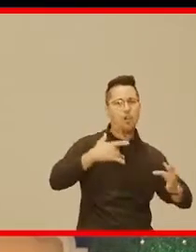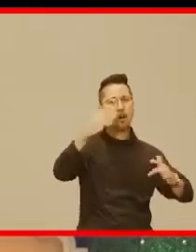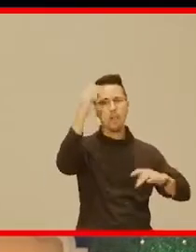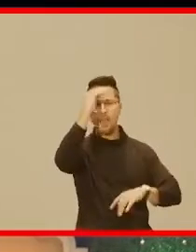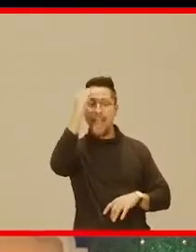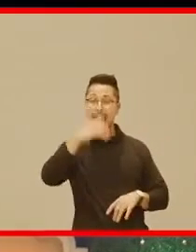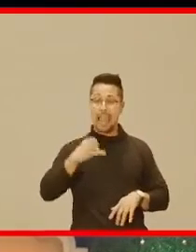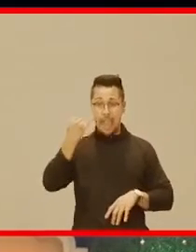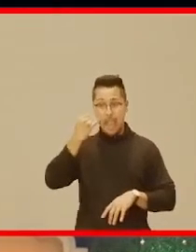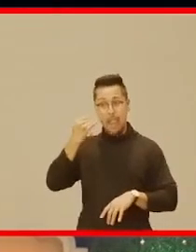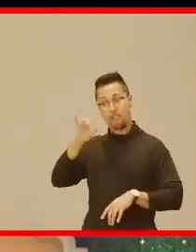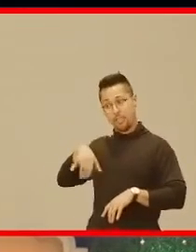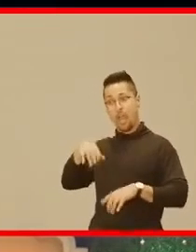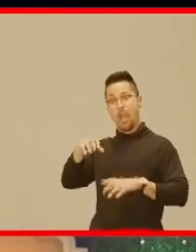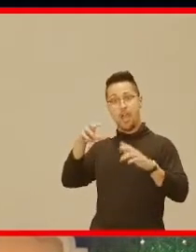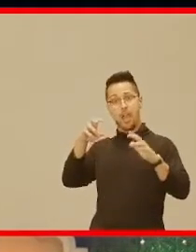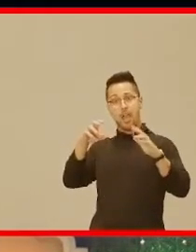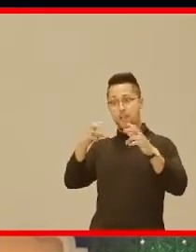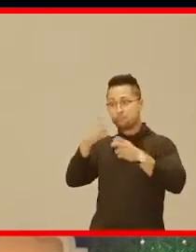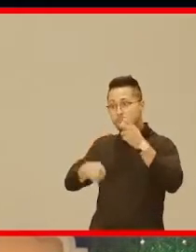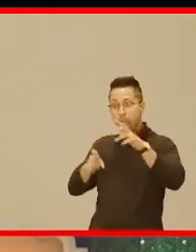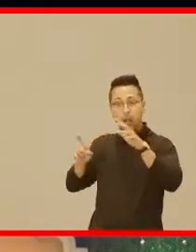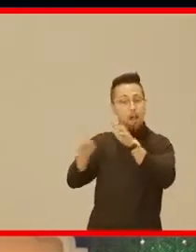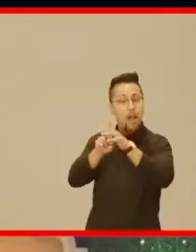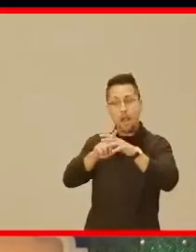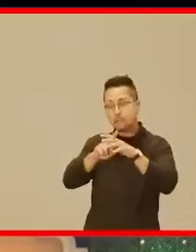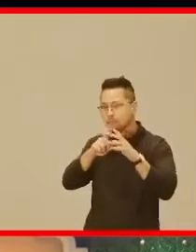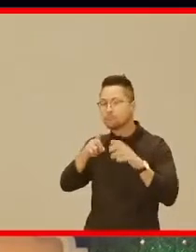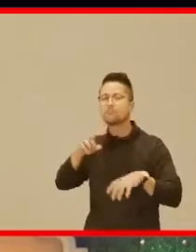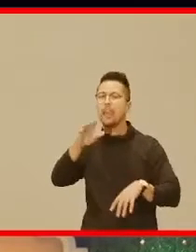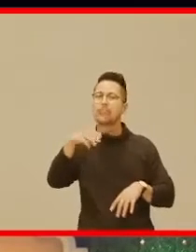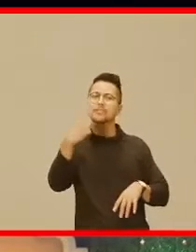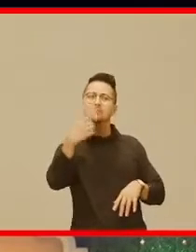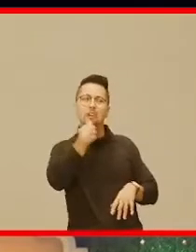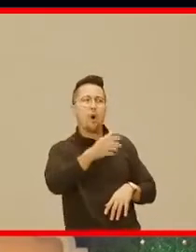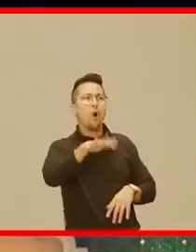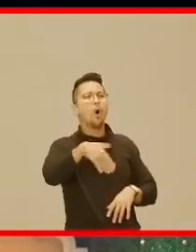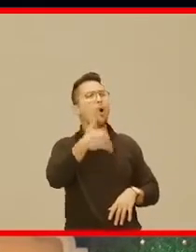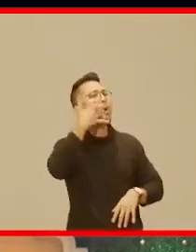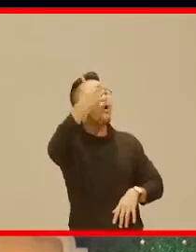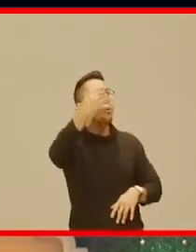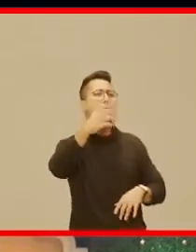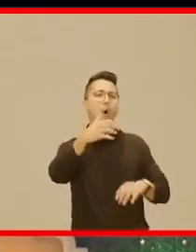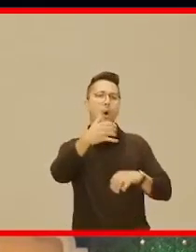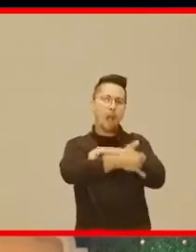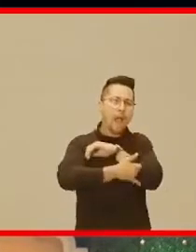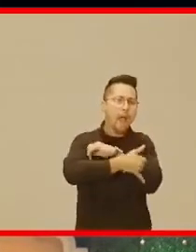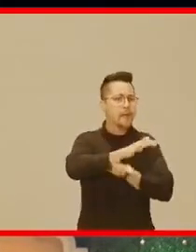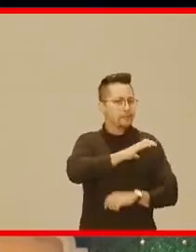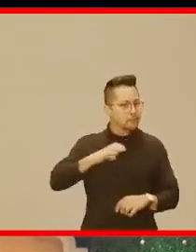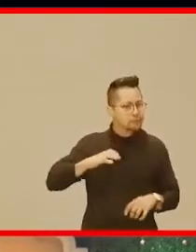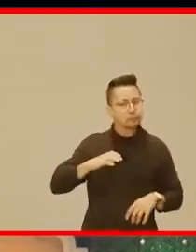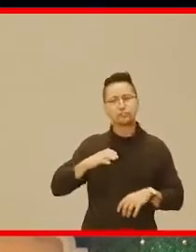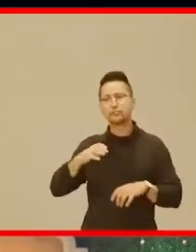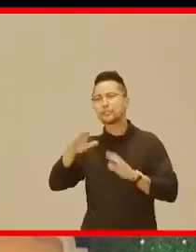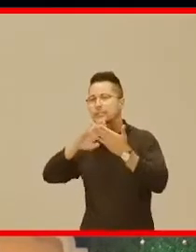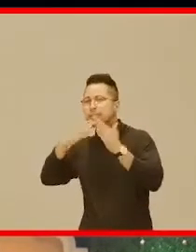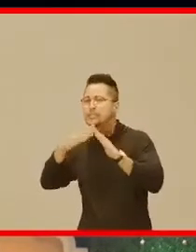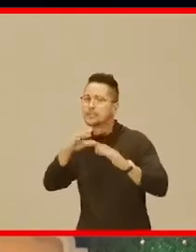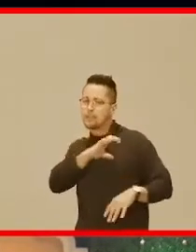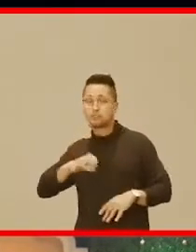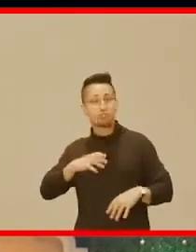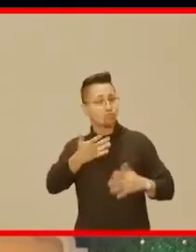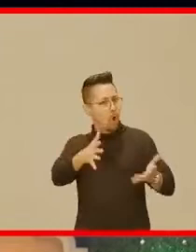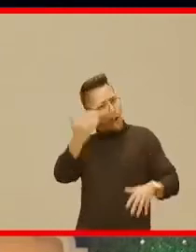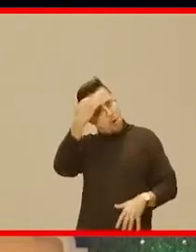and if somebody helps you by telling you, hey, call your representative or your city commissioner or your county commissioner, guess what? You know them. And so that's